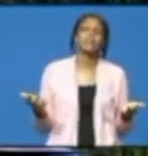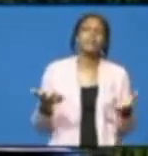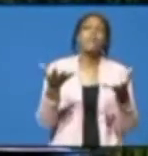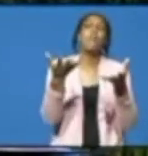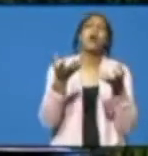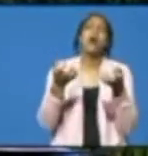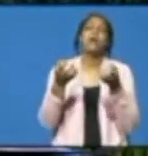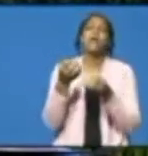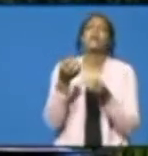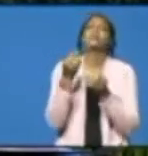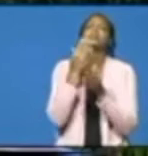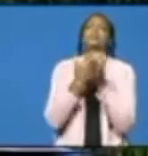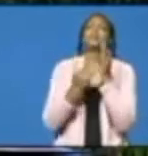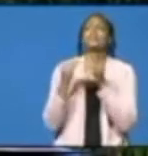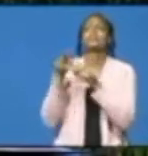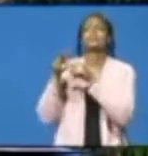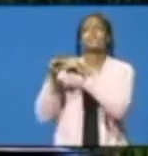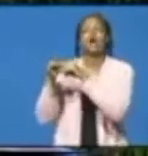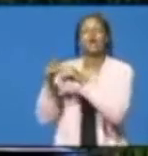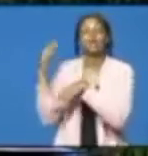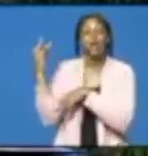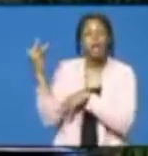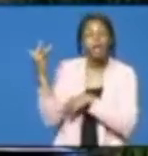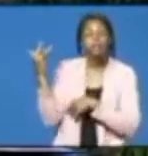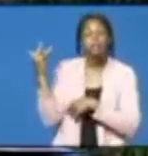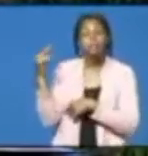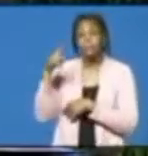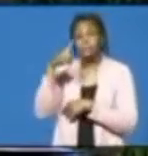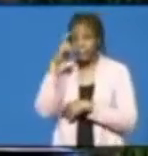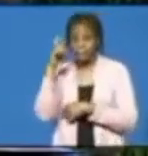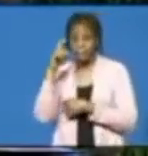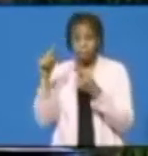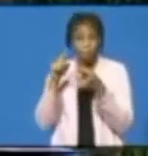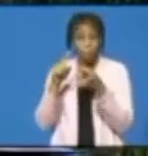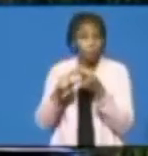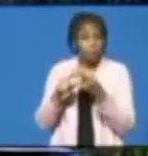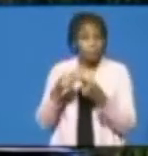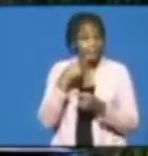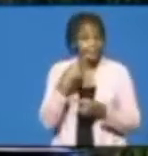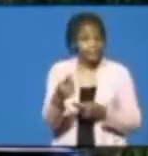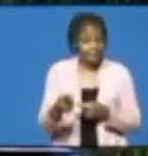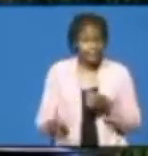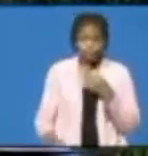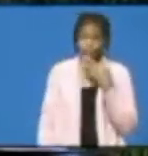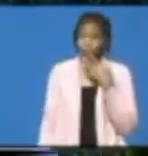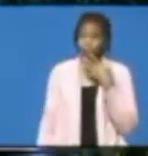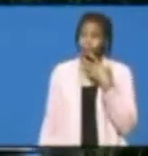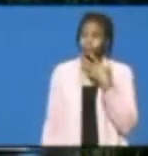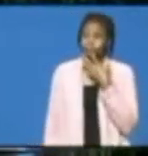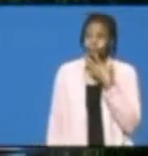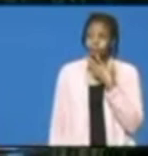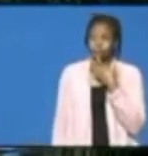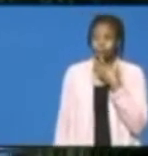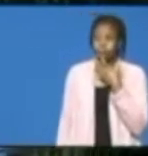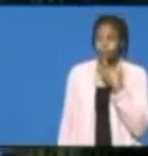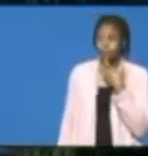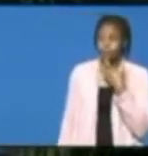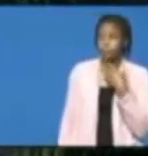salt. Because when it is said that